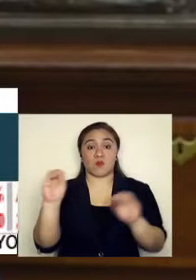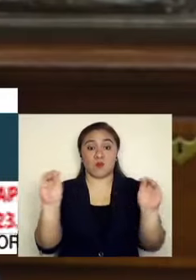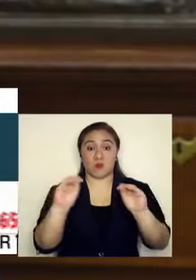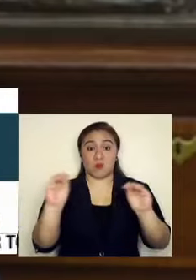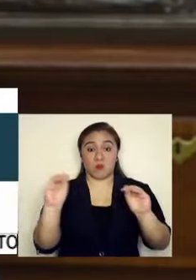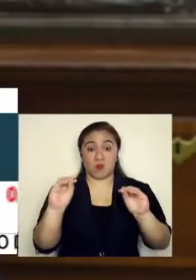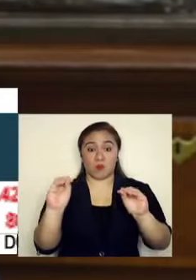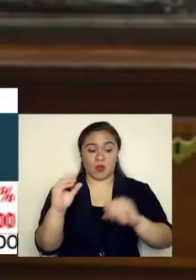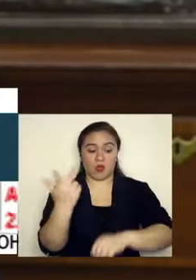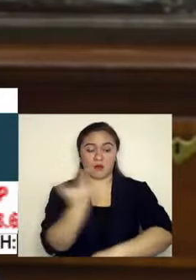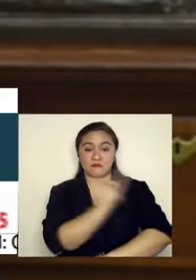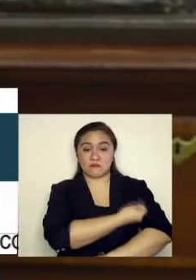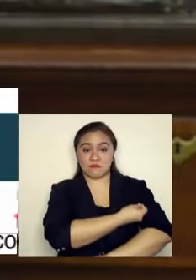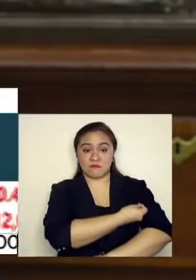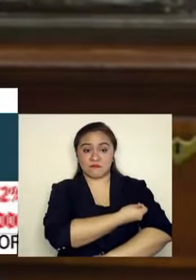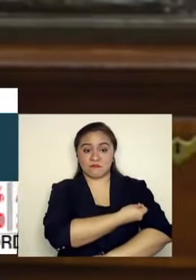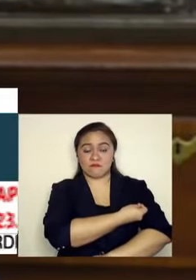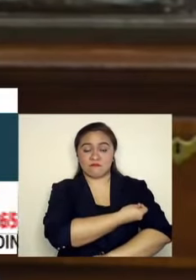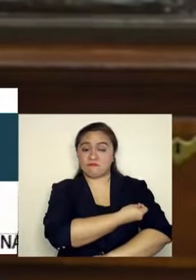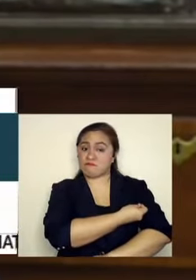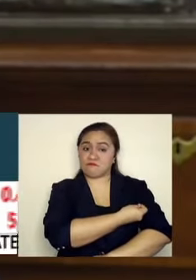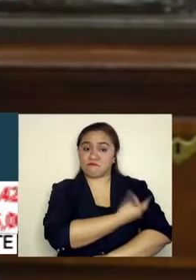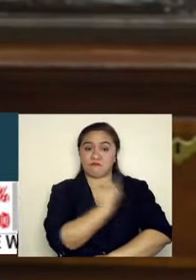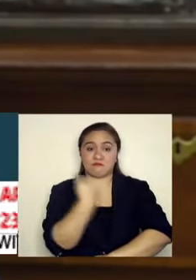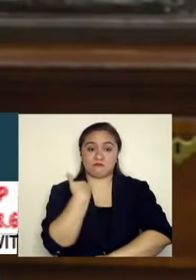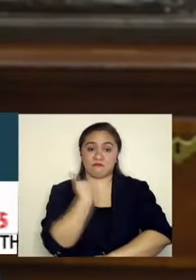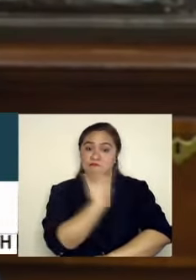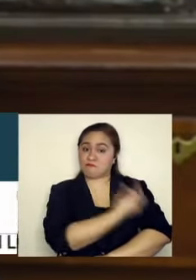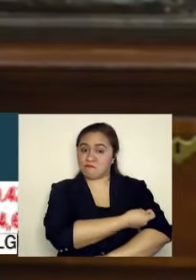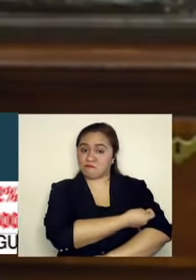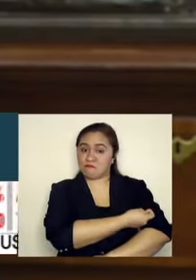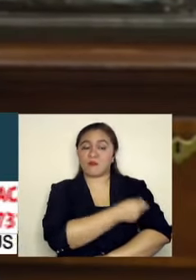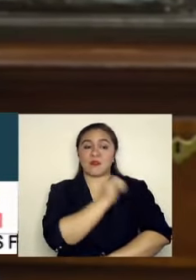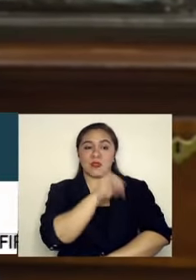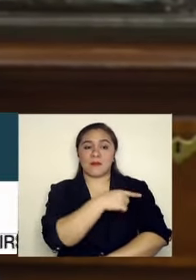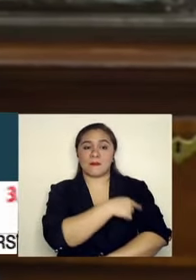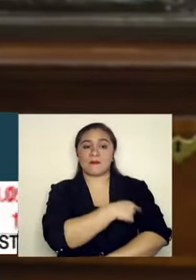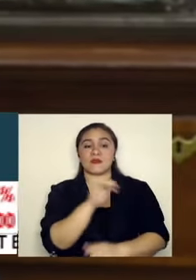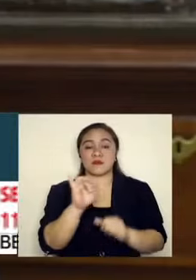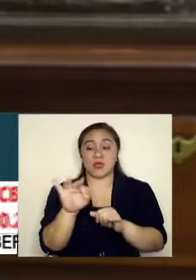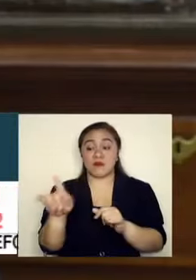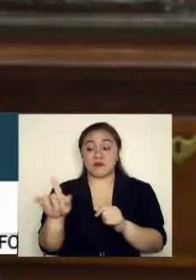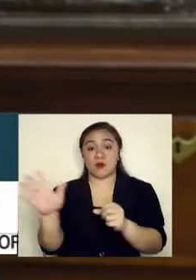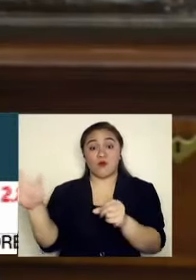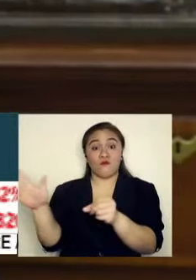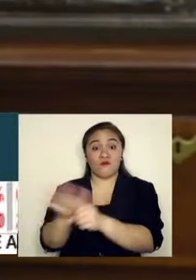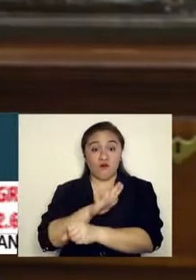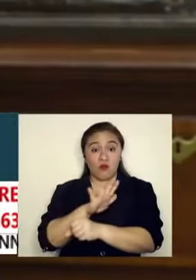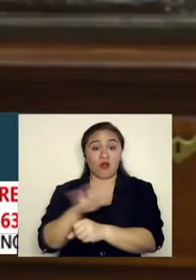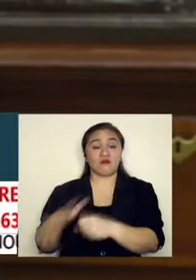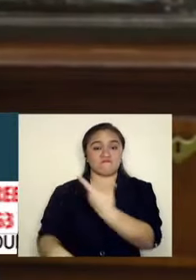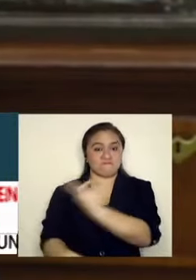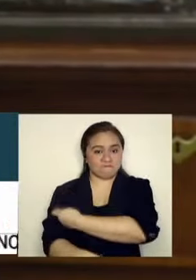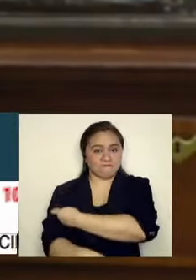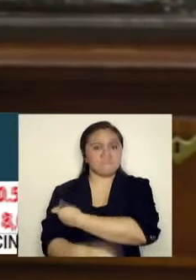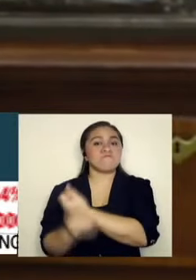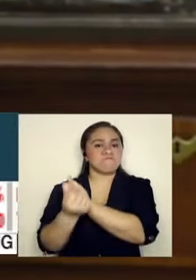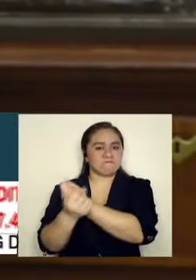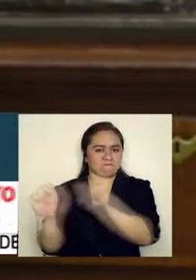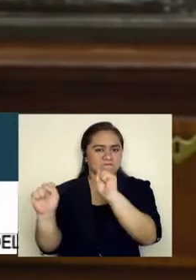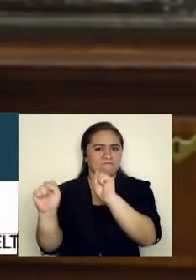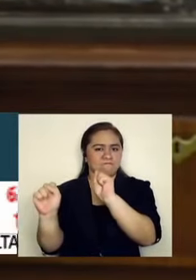non-vaccinated. Those who are not vaccinated. If you are vaccinated, you are safe. If you